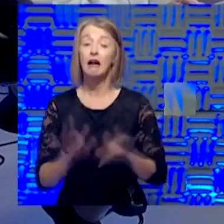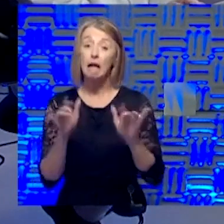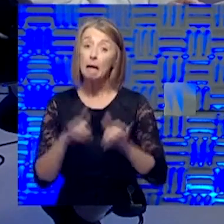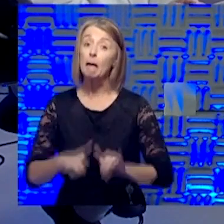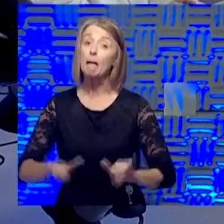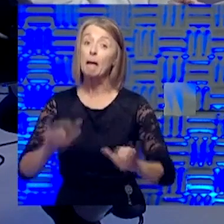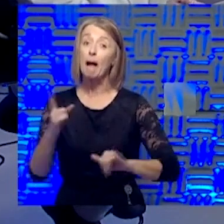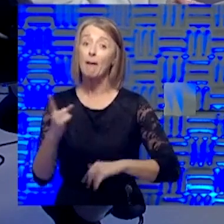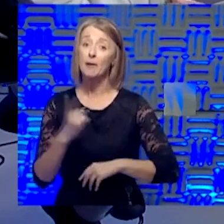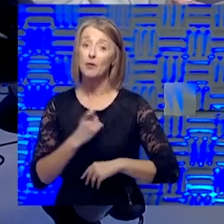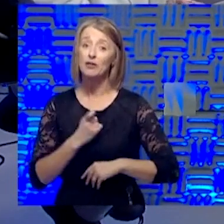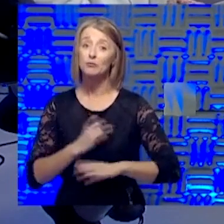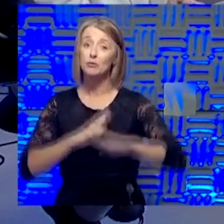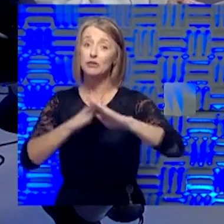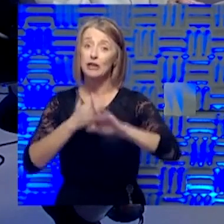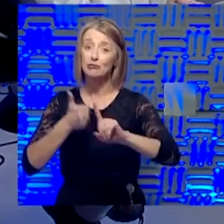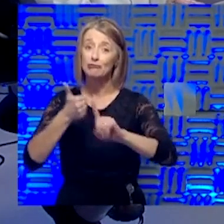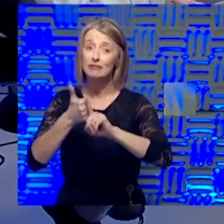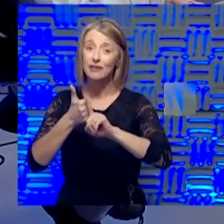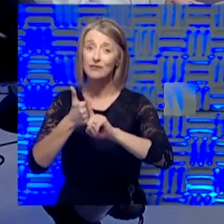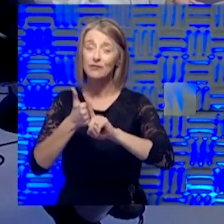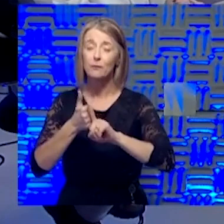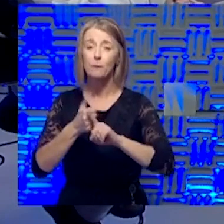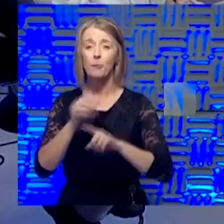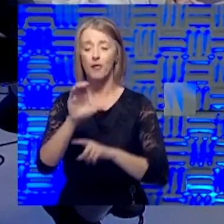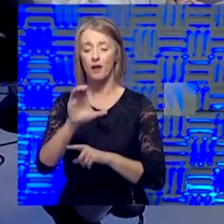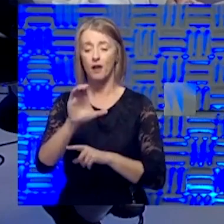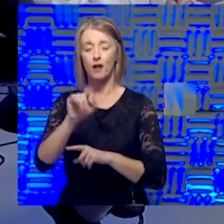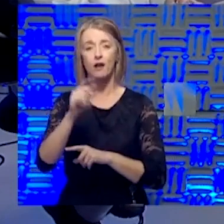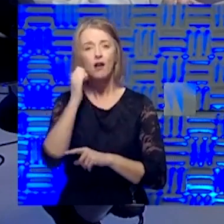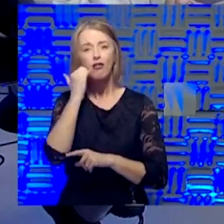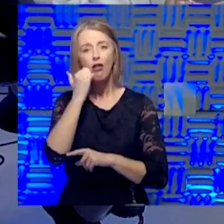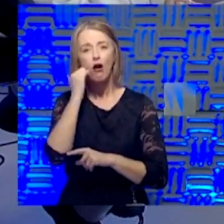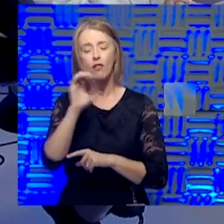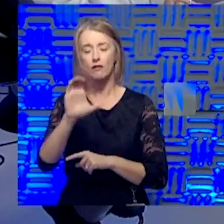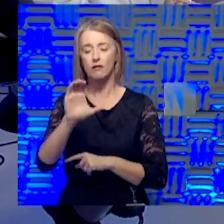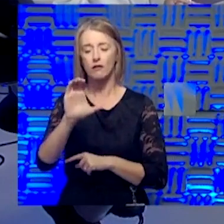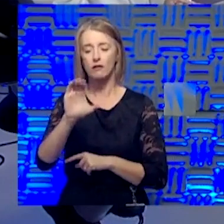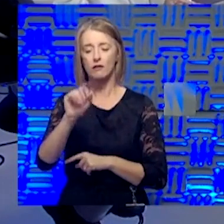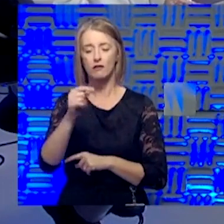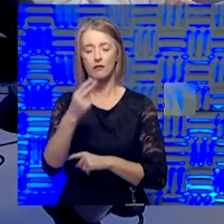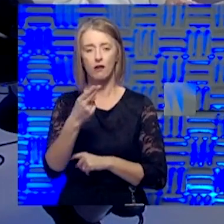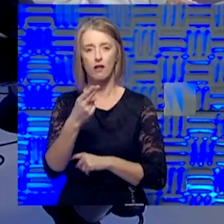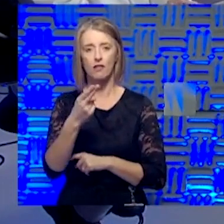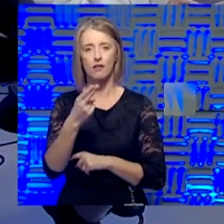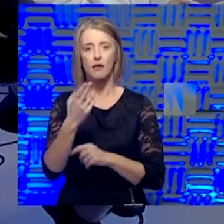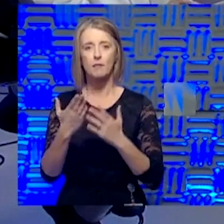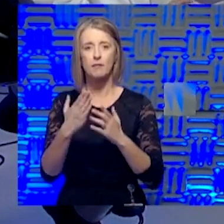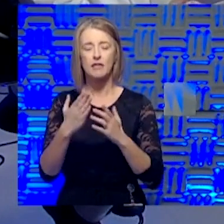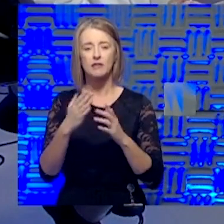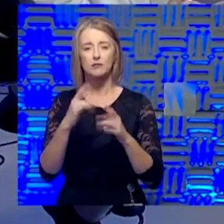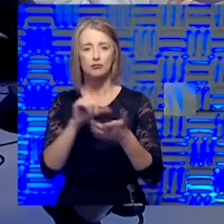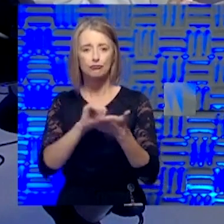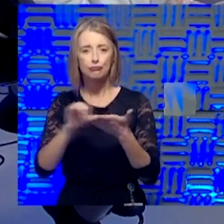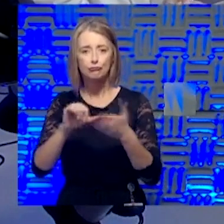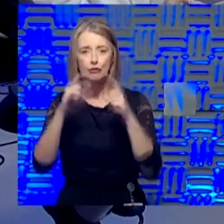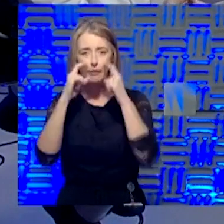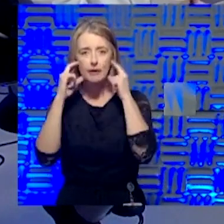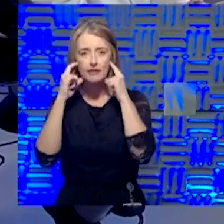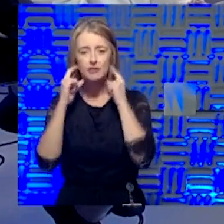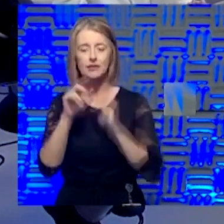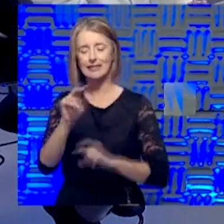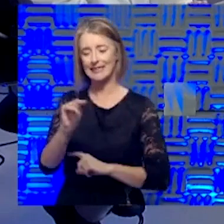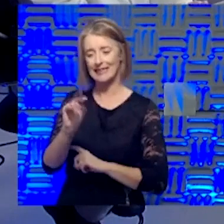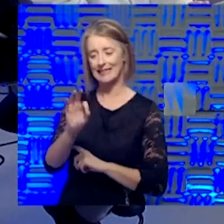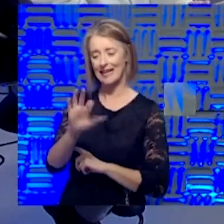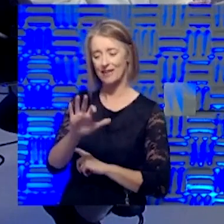question about trying to protect yourself. Those cloth masks, not so much, and maybe the surgical masks a little bit more, but really you need an N95 to